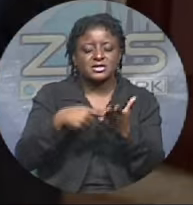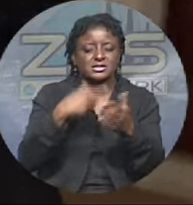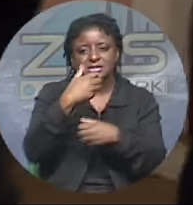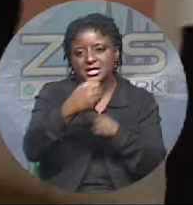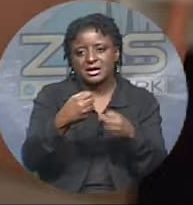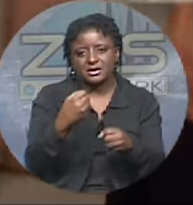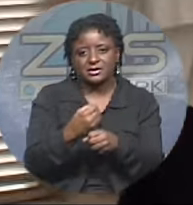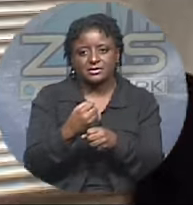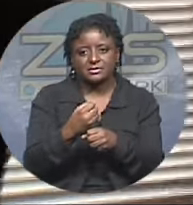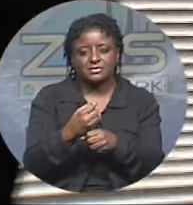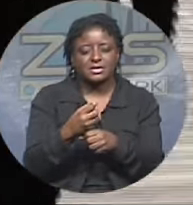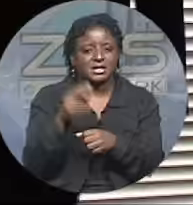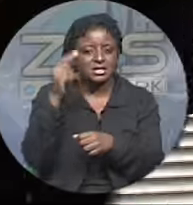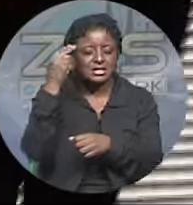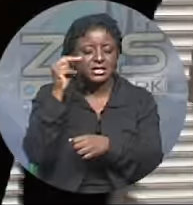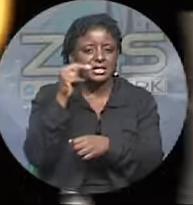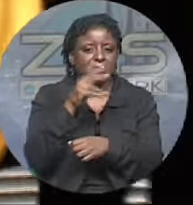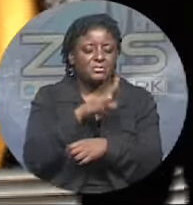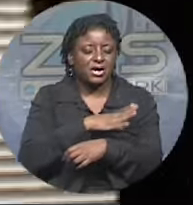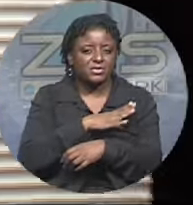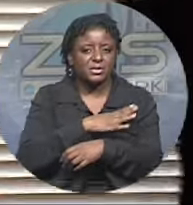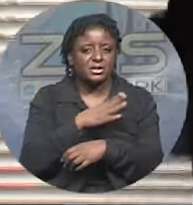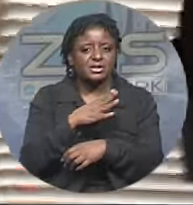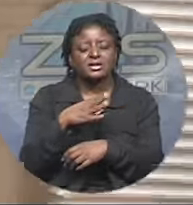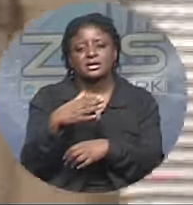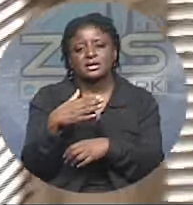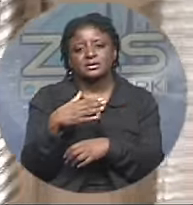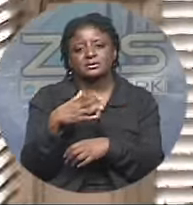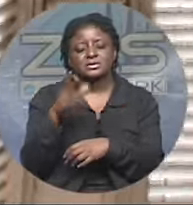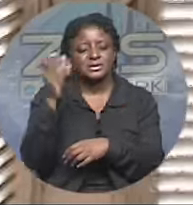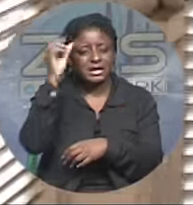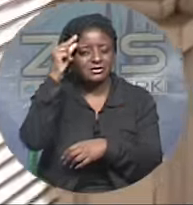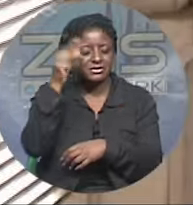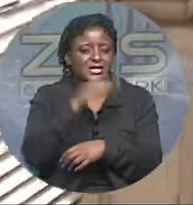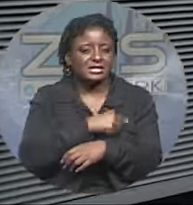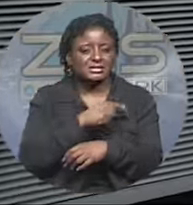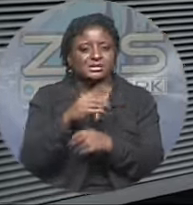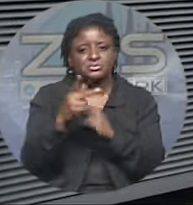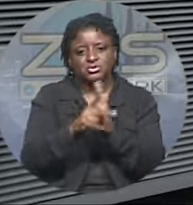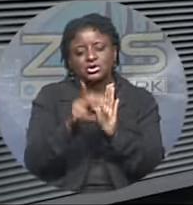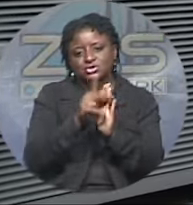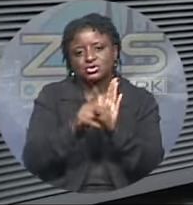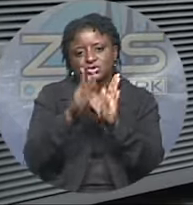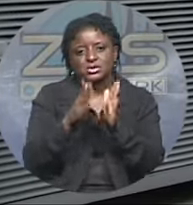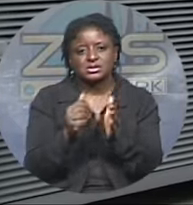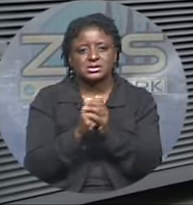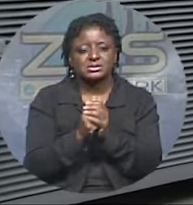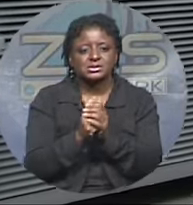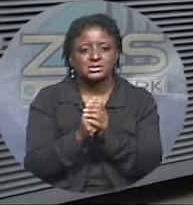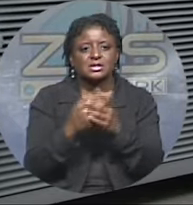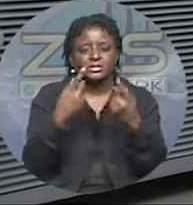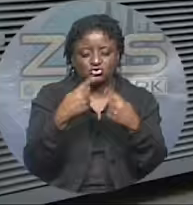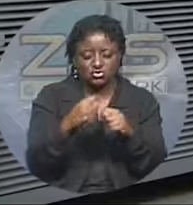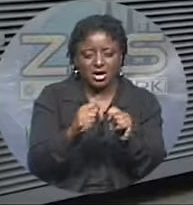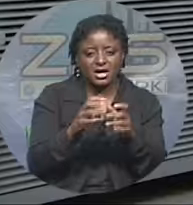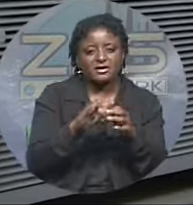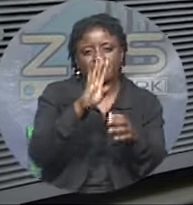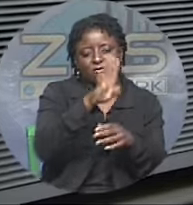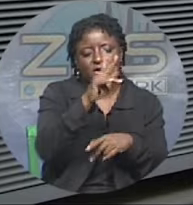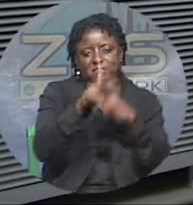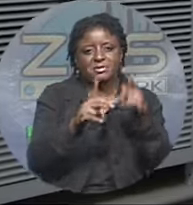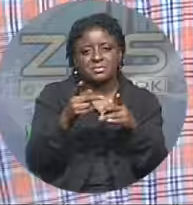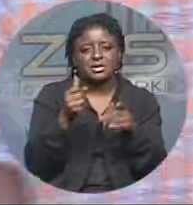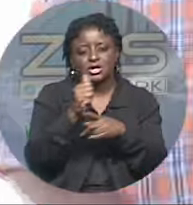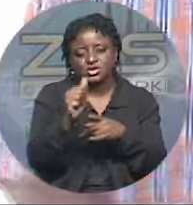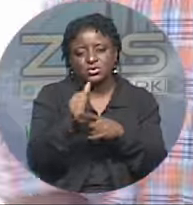defending her. Neil Brathwaite and Garvin Gaskin are prosecuting the case. The trial of four people accused of killing